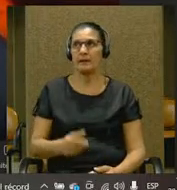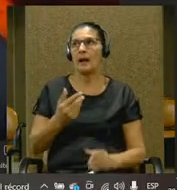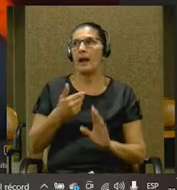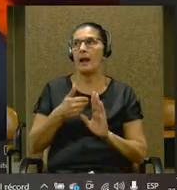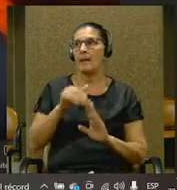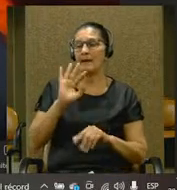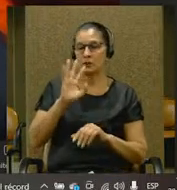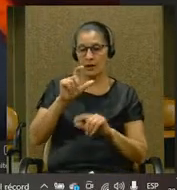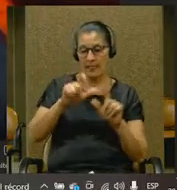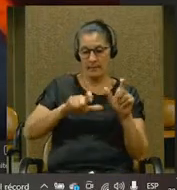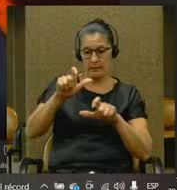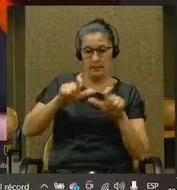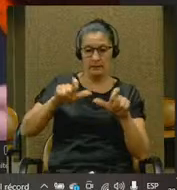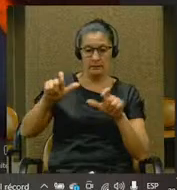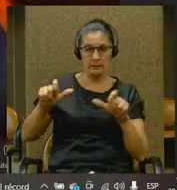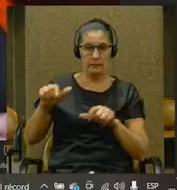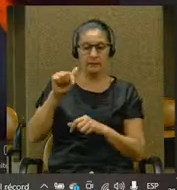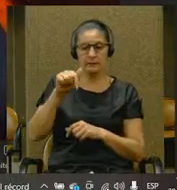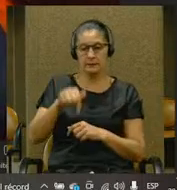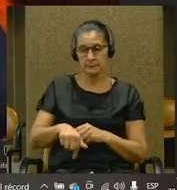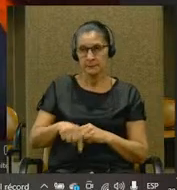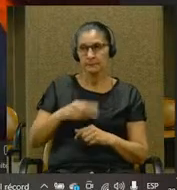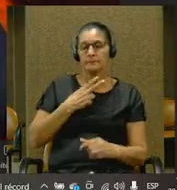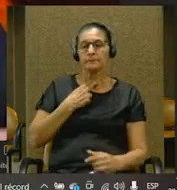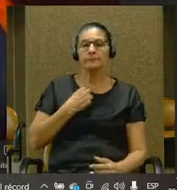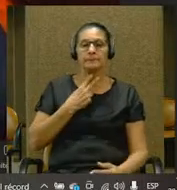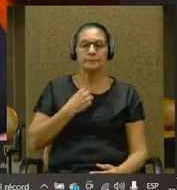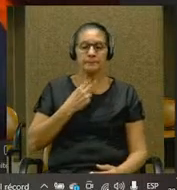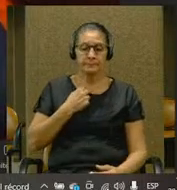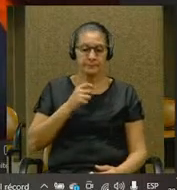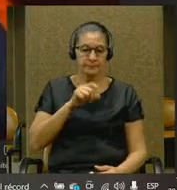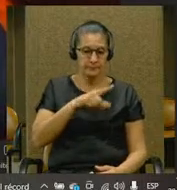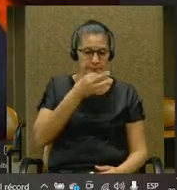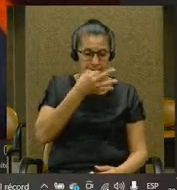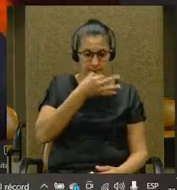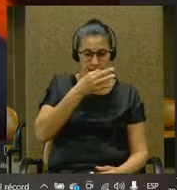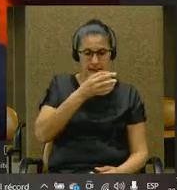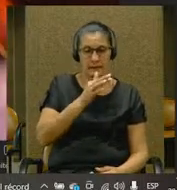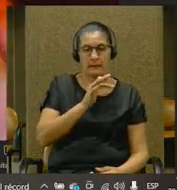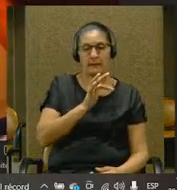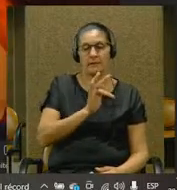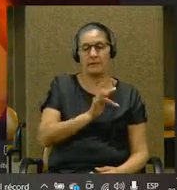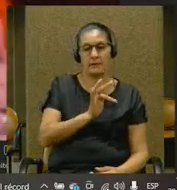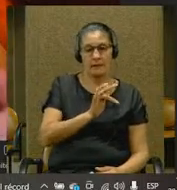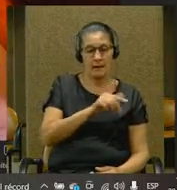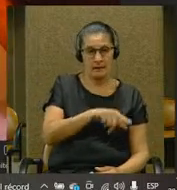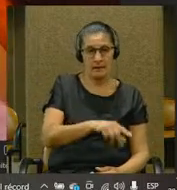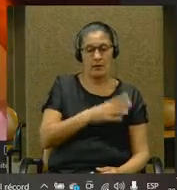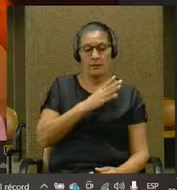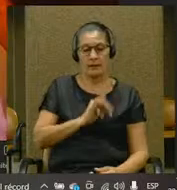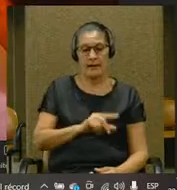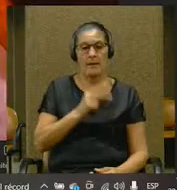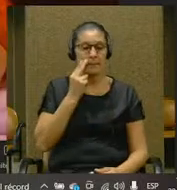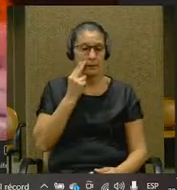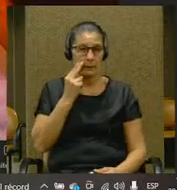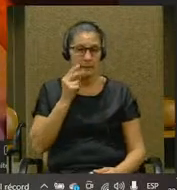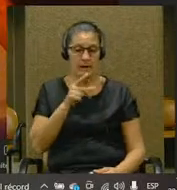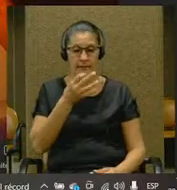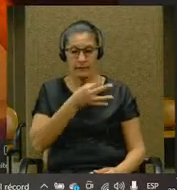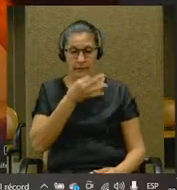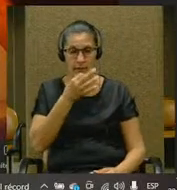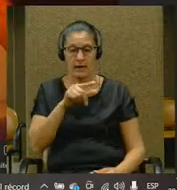are now addicted to fentanyl or who have an opioid use disorder involving fentanyl, many of them already had an opioid